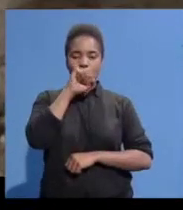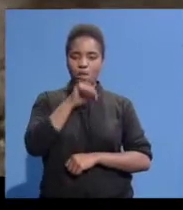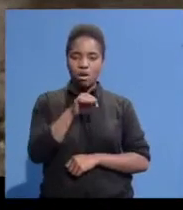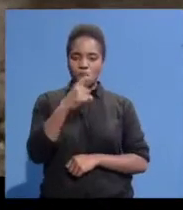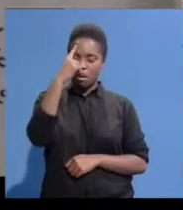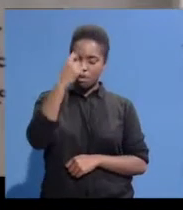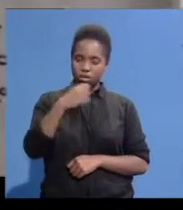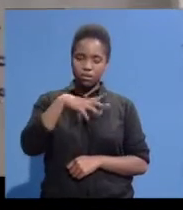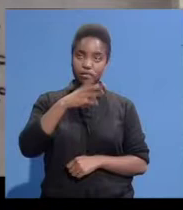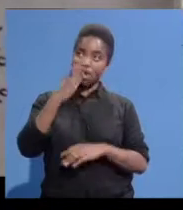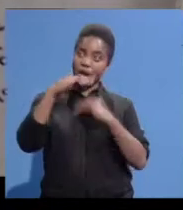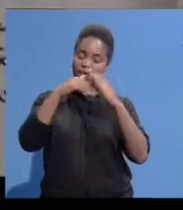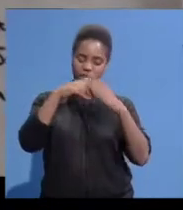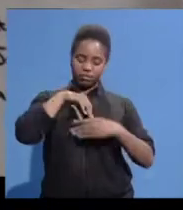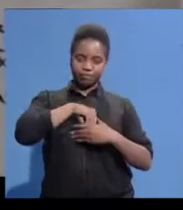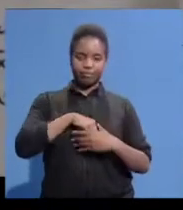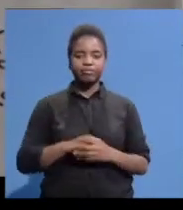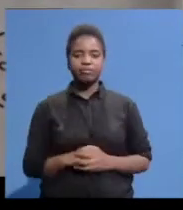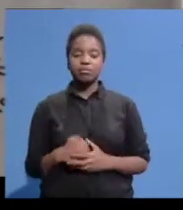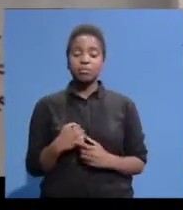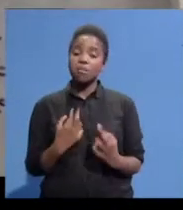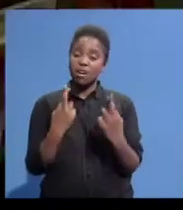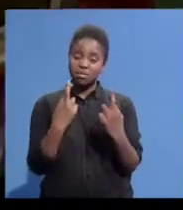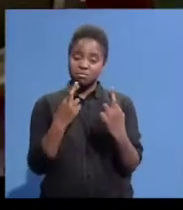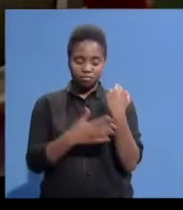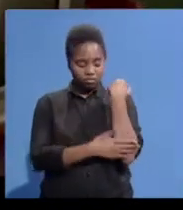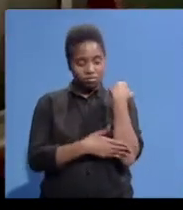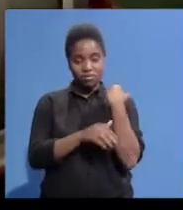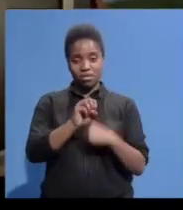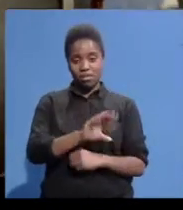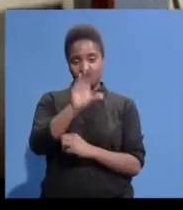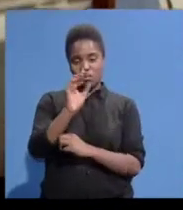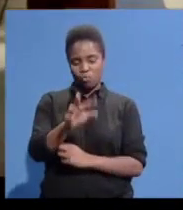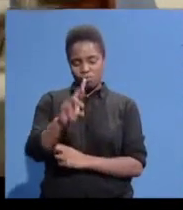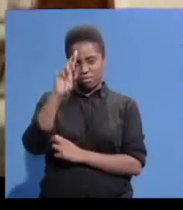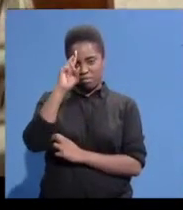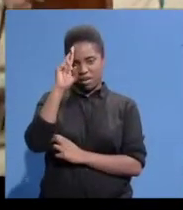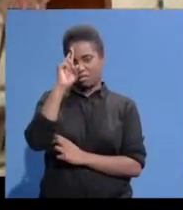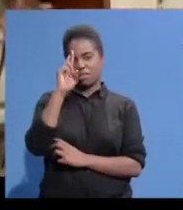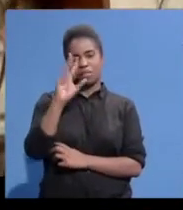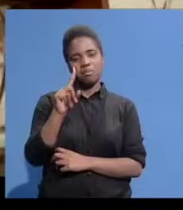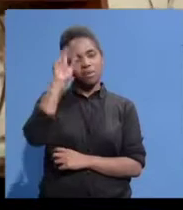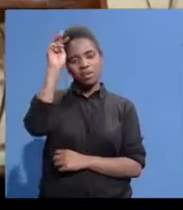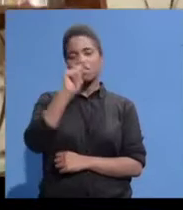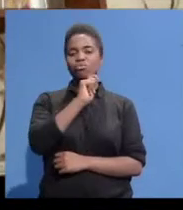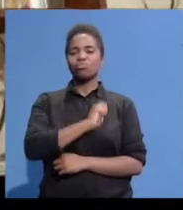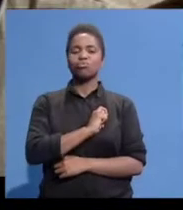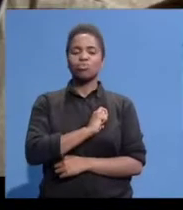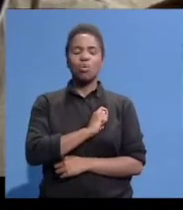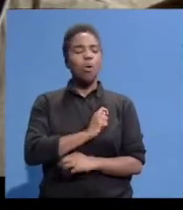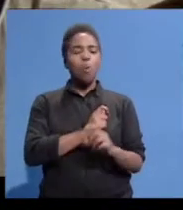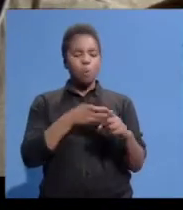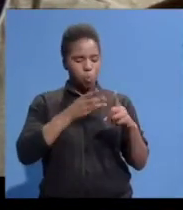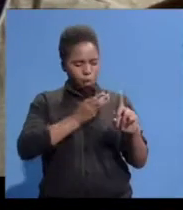he had. And I hope that the country will remember Mandela as the way